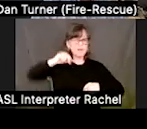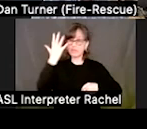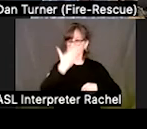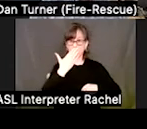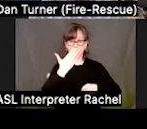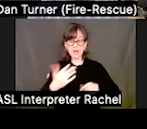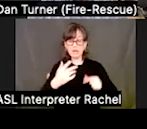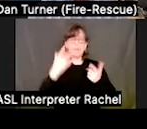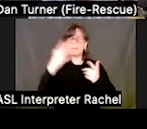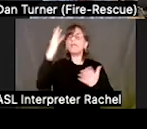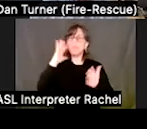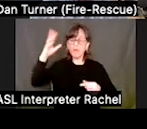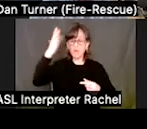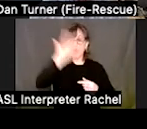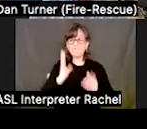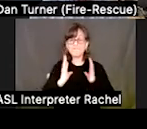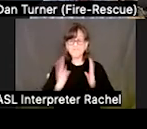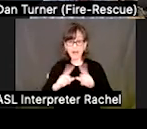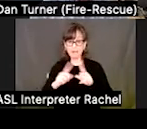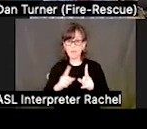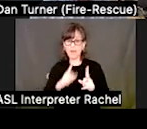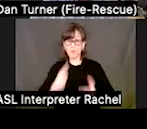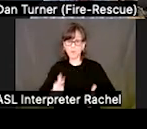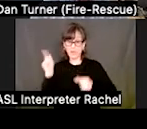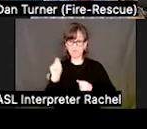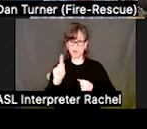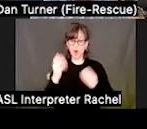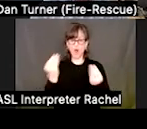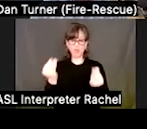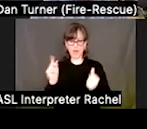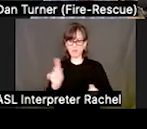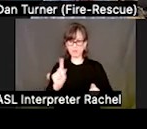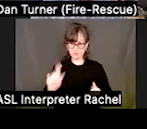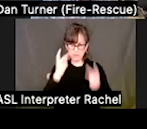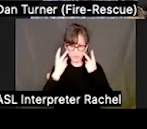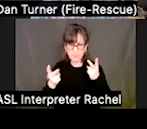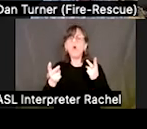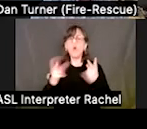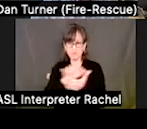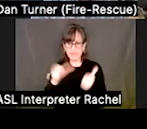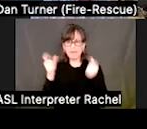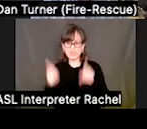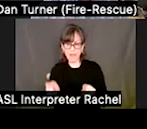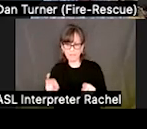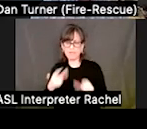ground. So a lot of that just has to be a ground-based search. It takes a lot of resources to do that. Next slide.